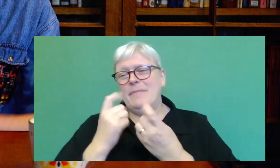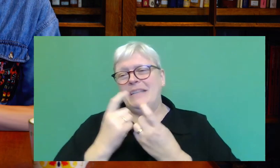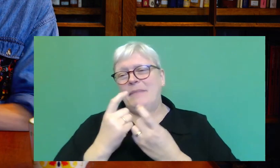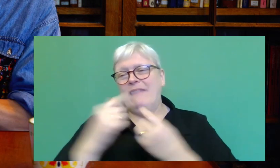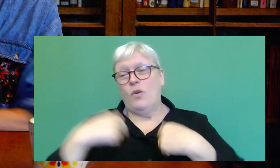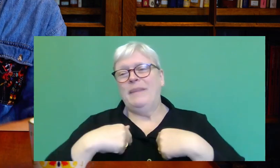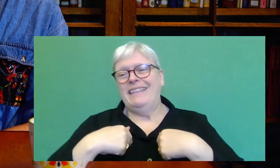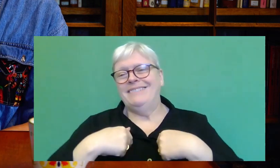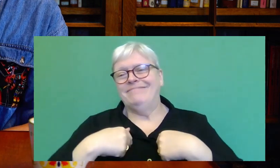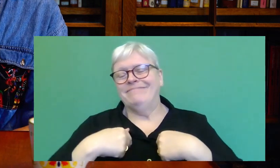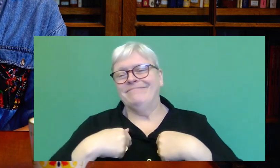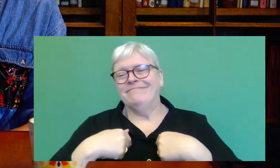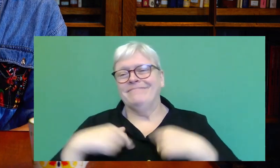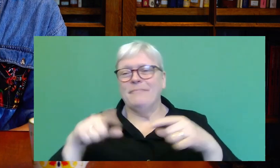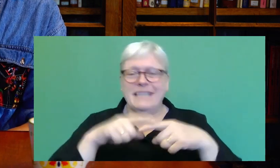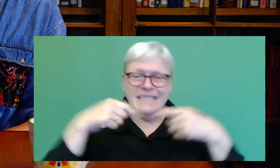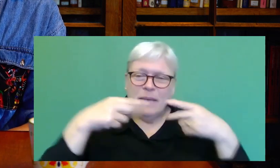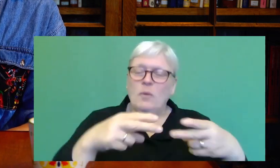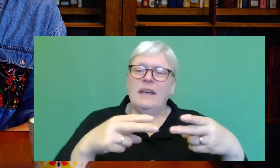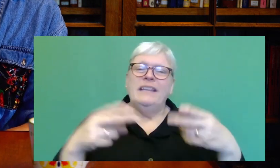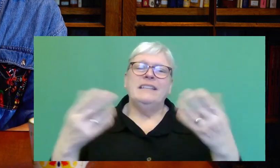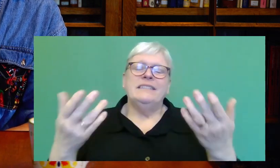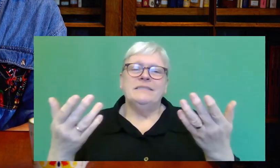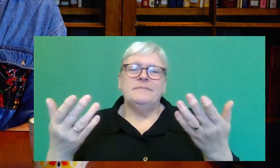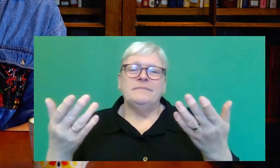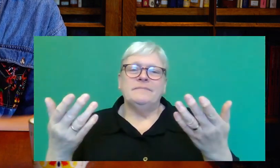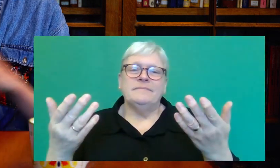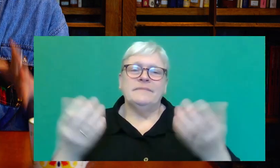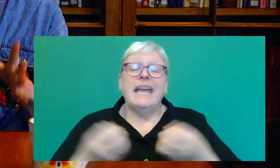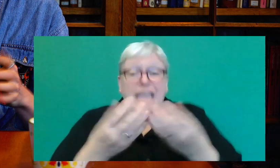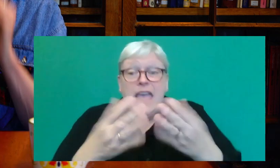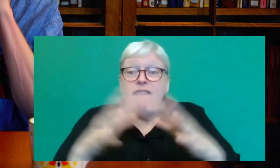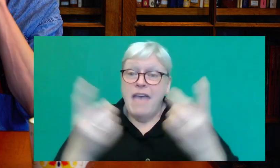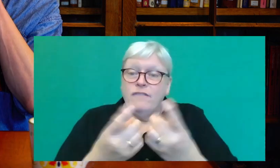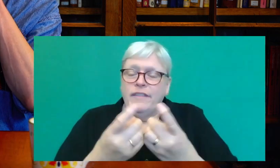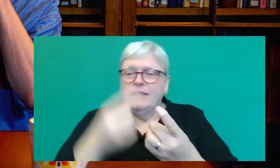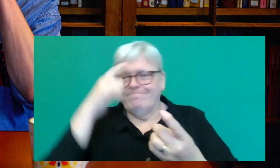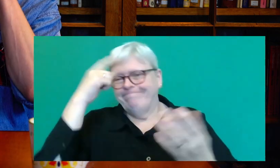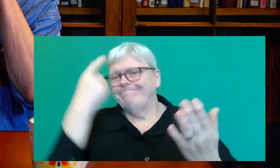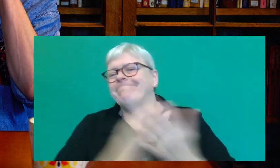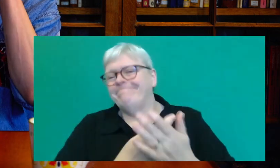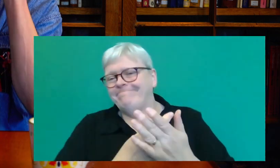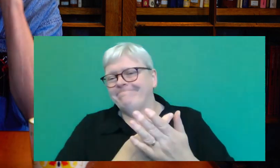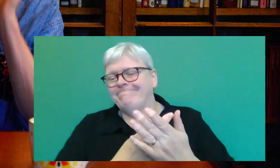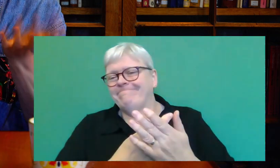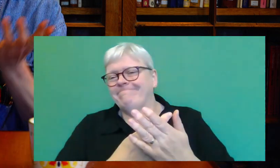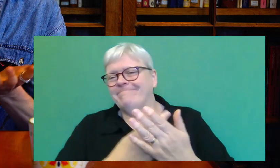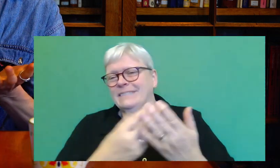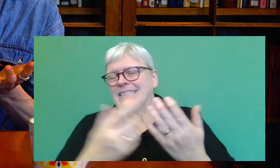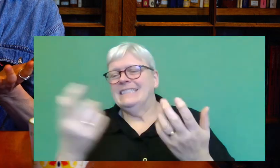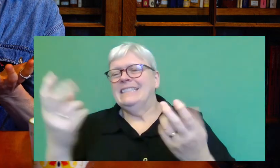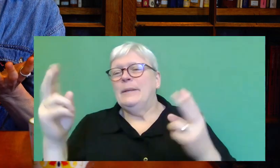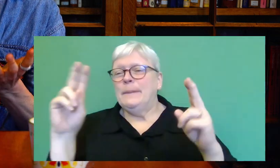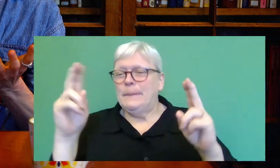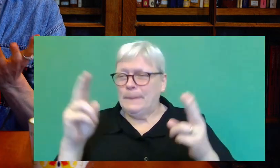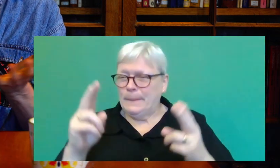that. So I guess I gave everything, and then I decided what was conducive, what made a story. Because it